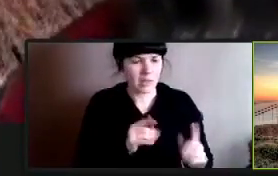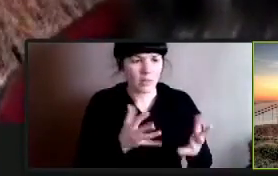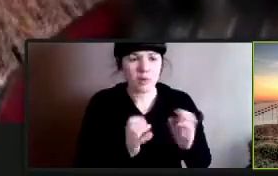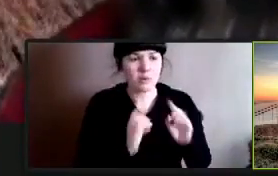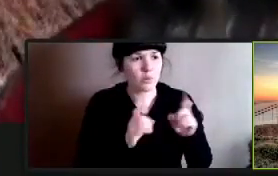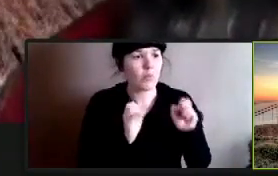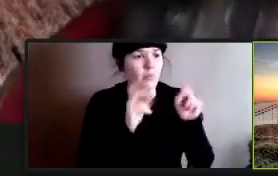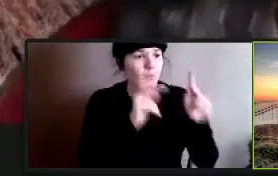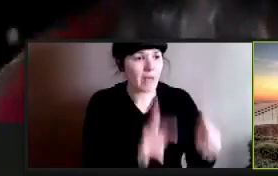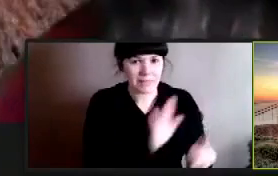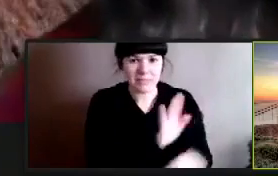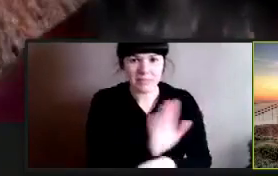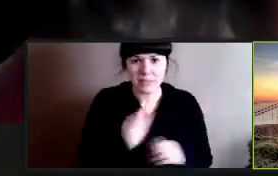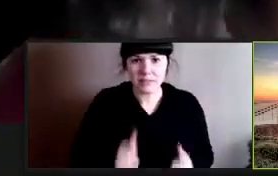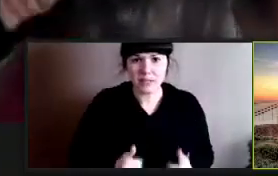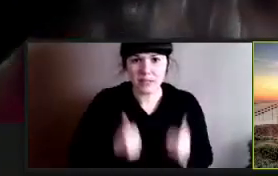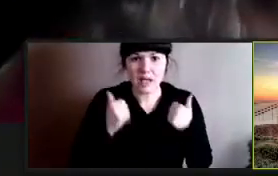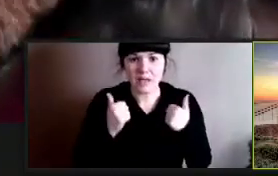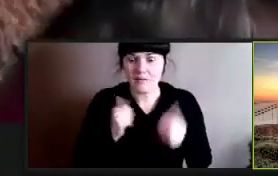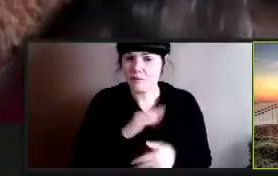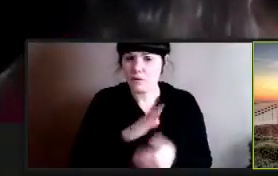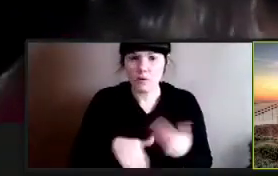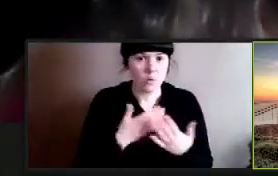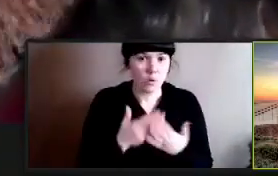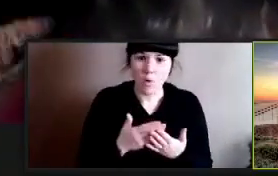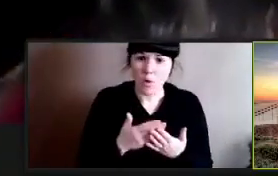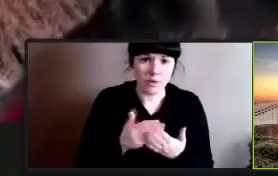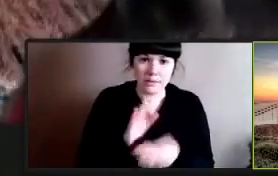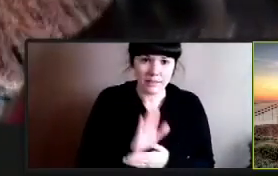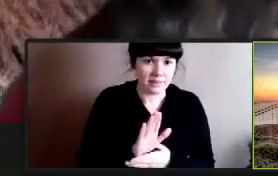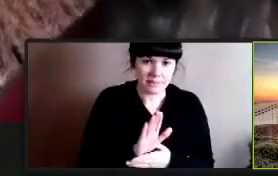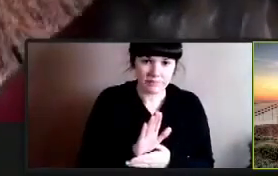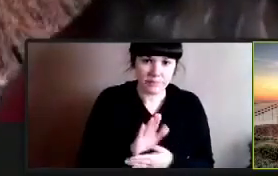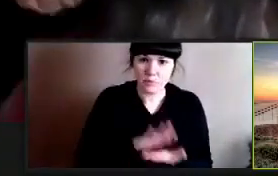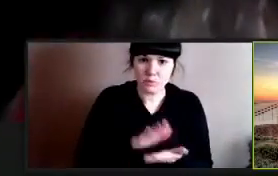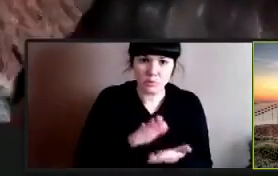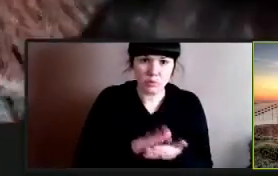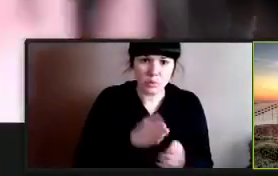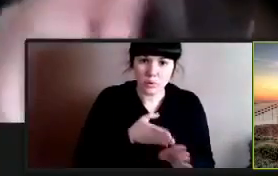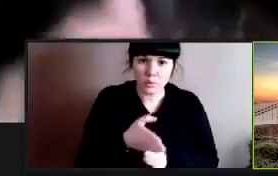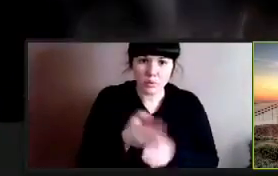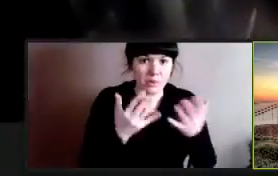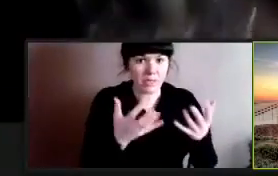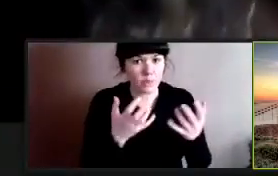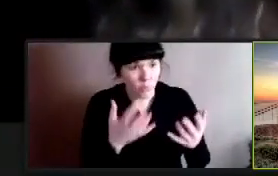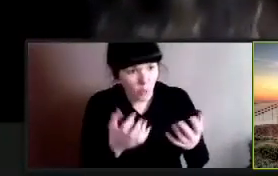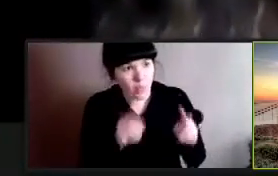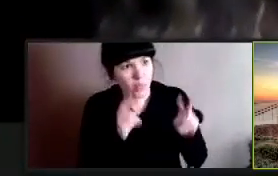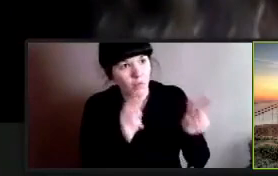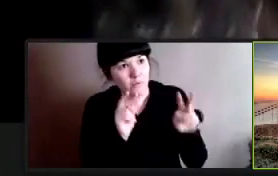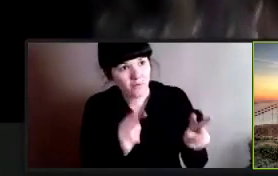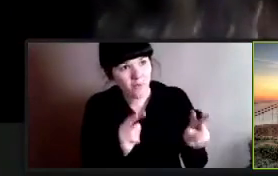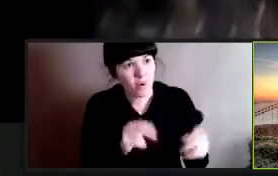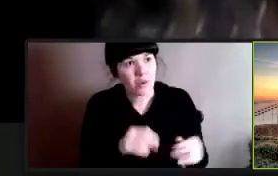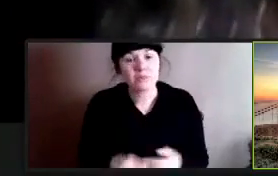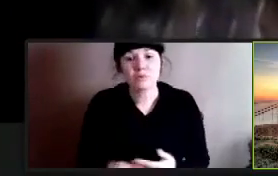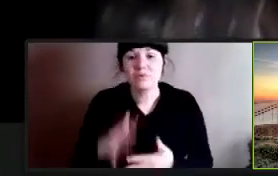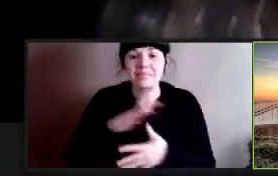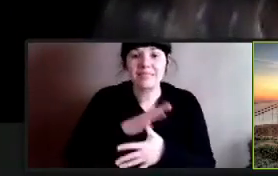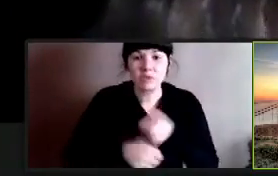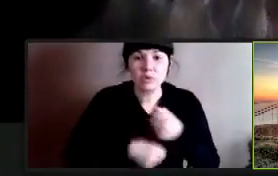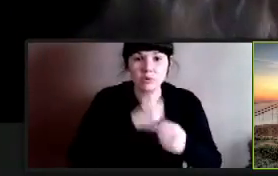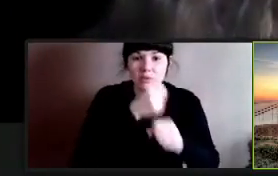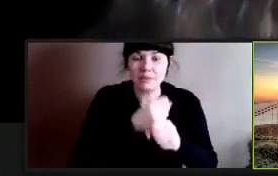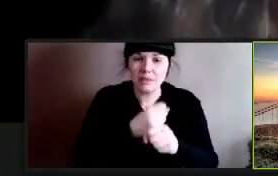looking forward to pretty much all his senior career. And my preschooler, man, not to mention, she is just